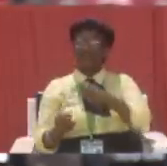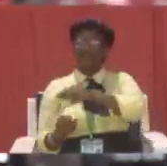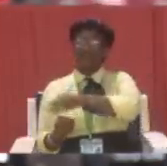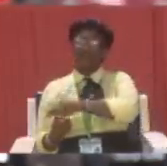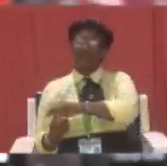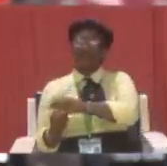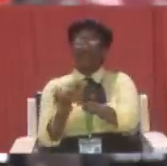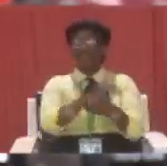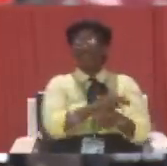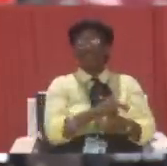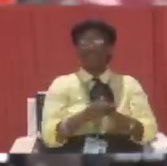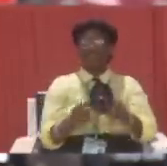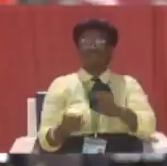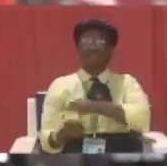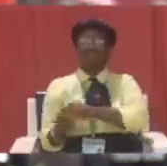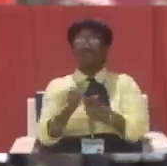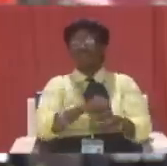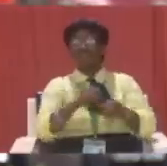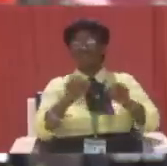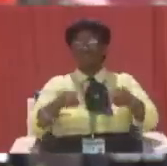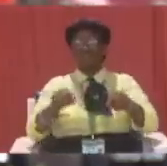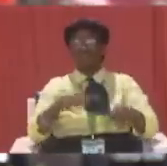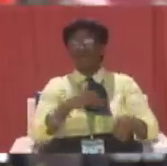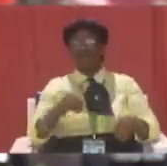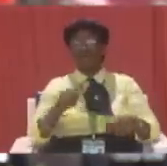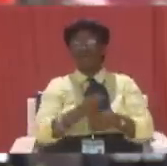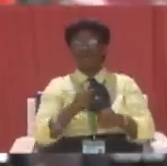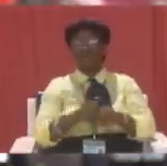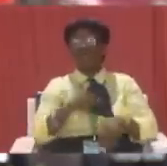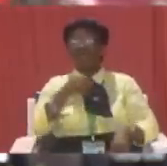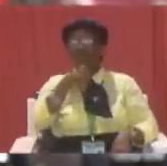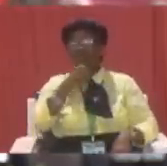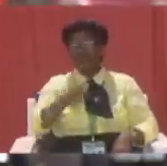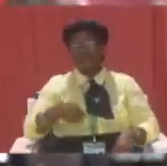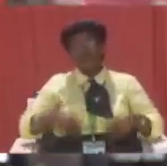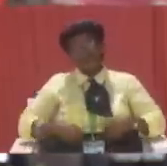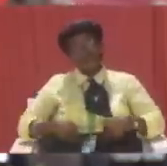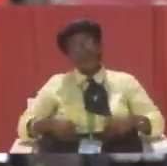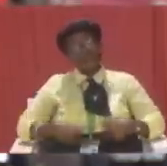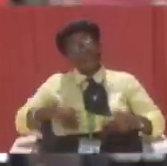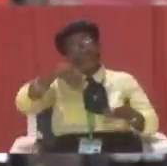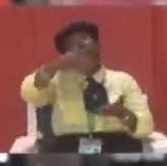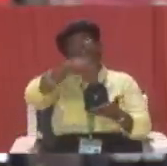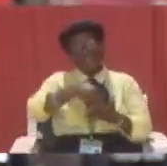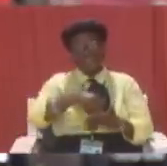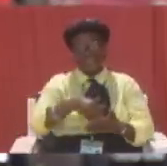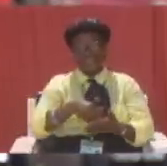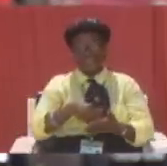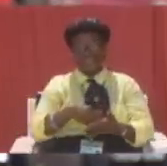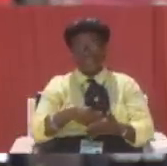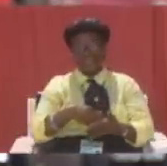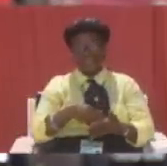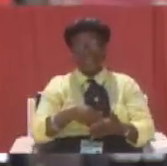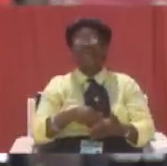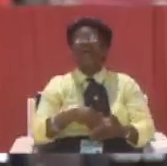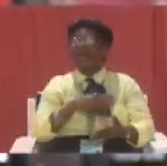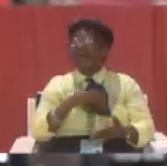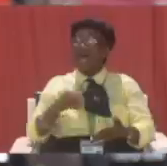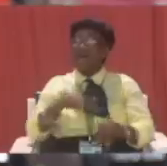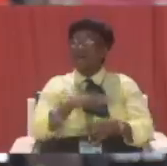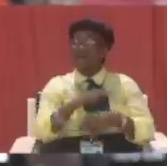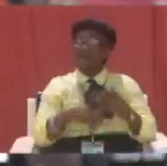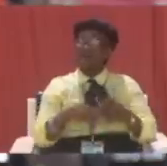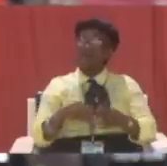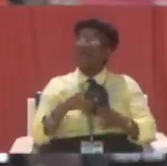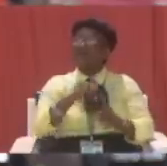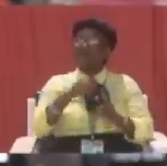that he can make the old young again. Abraham is a sign that God is faithful, that when he